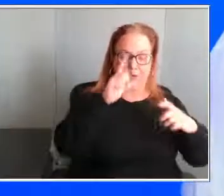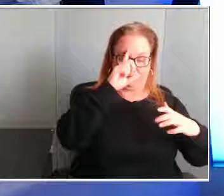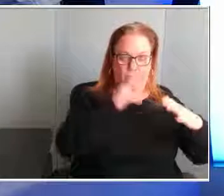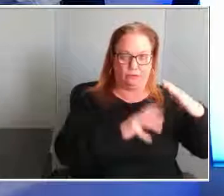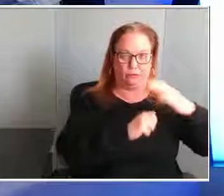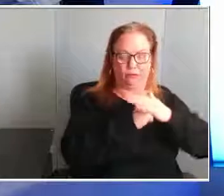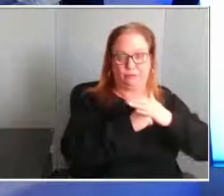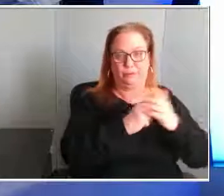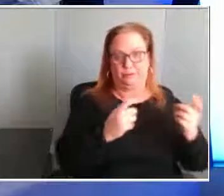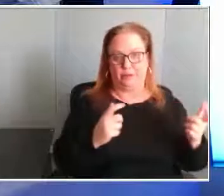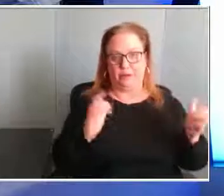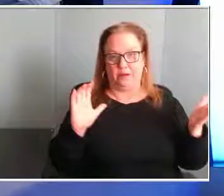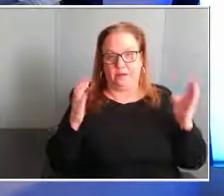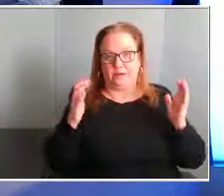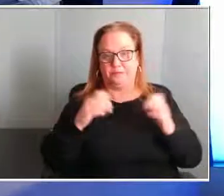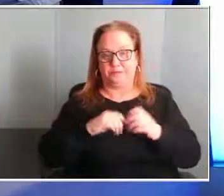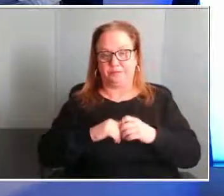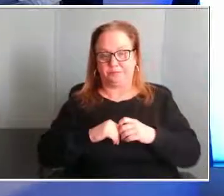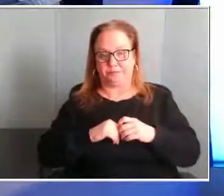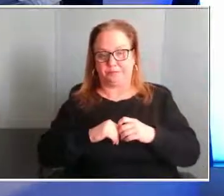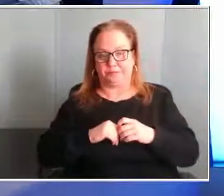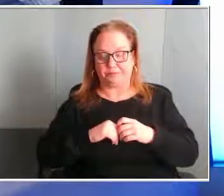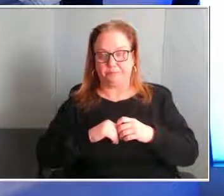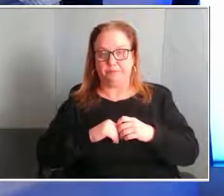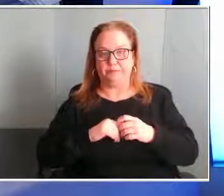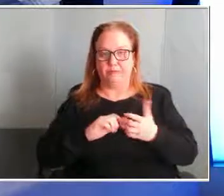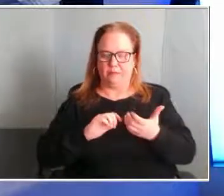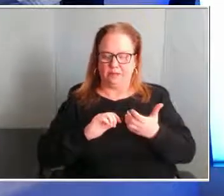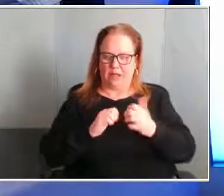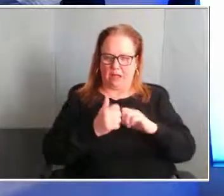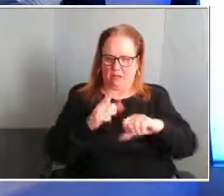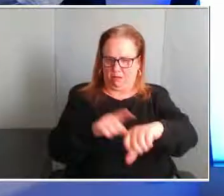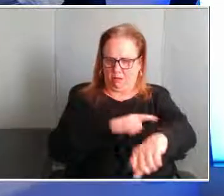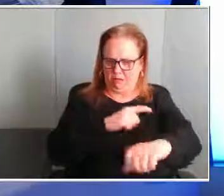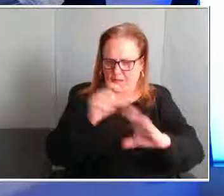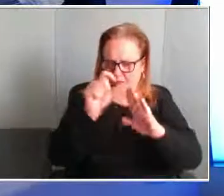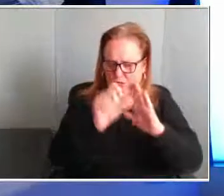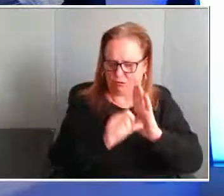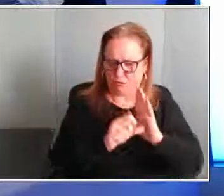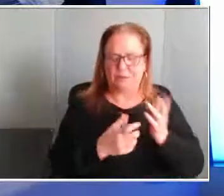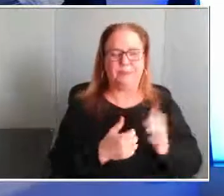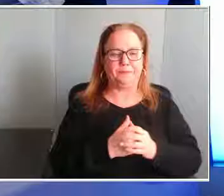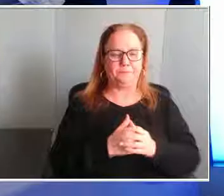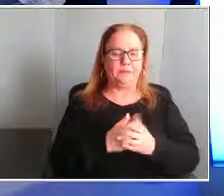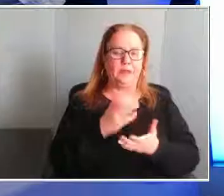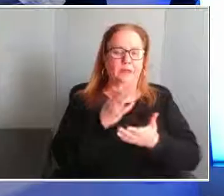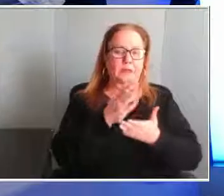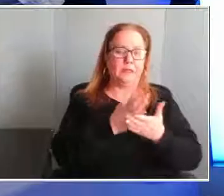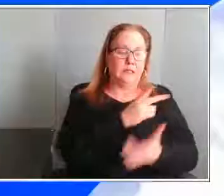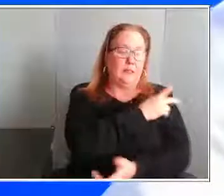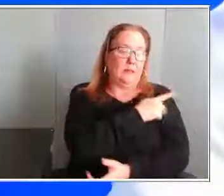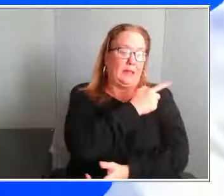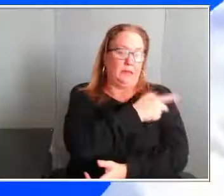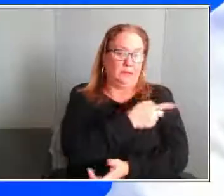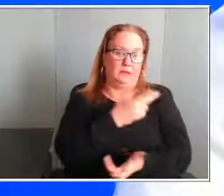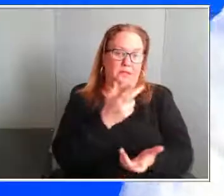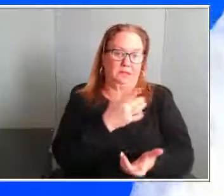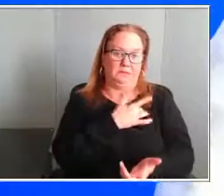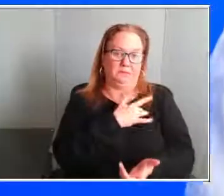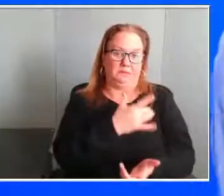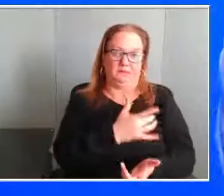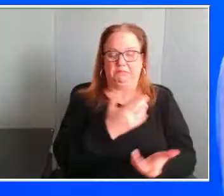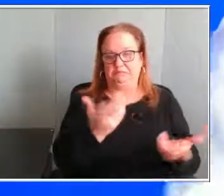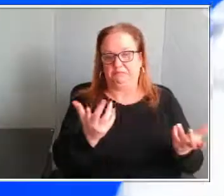can see that would really make sense. So how long does this take to do? In some patients, if their anatomy is favorable, it just takes